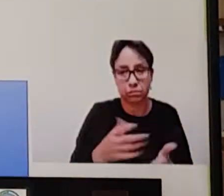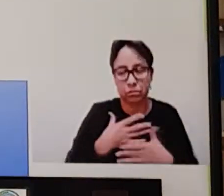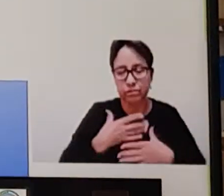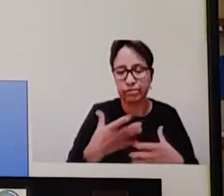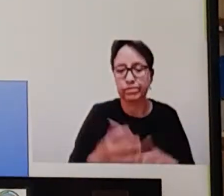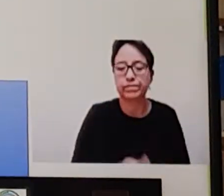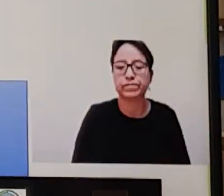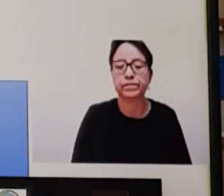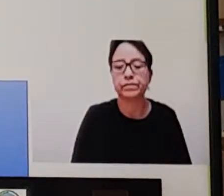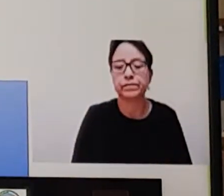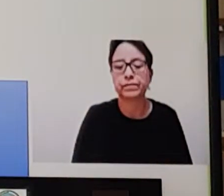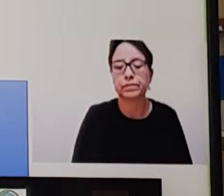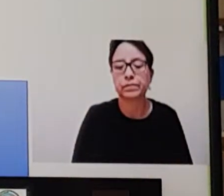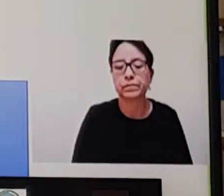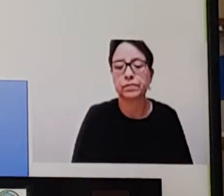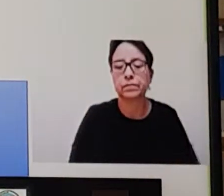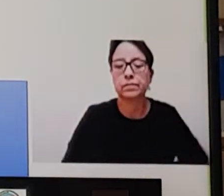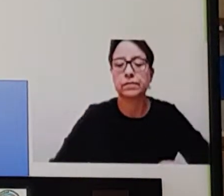I cannot control it.